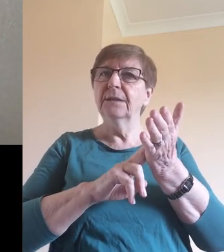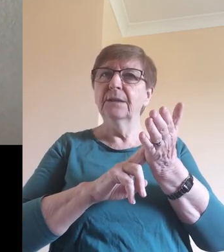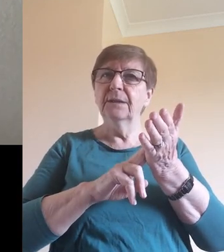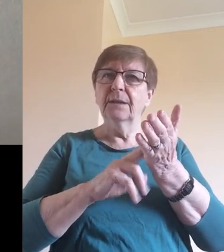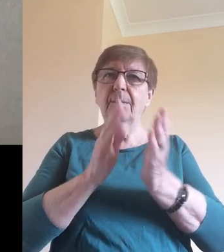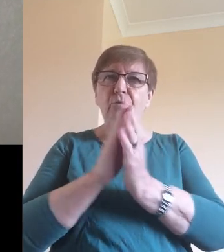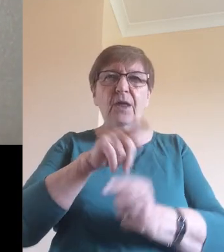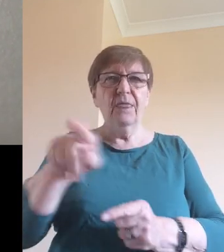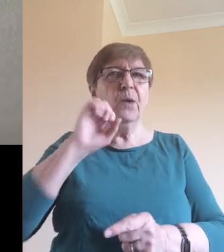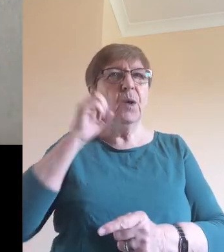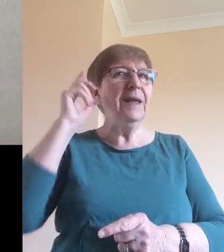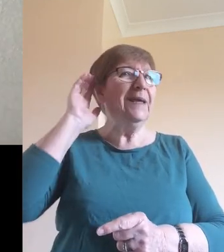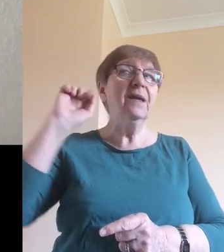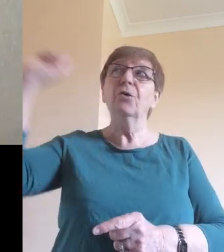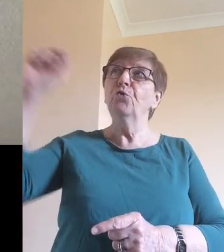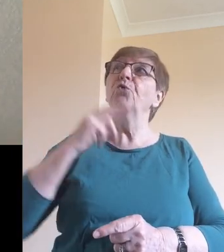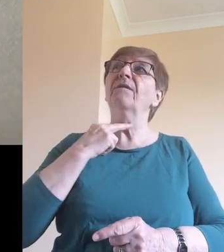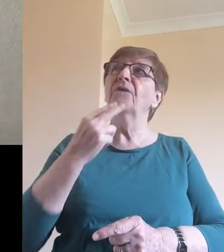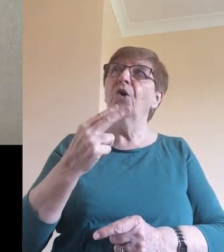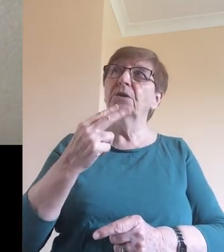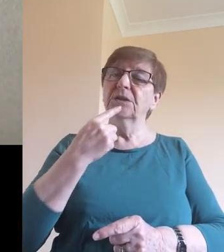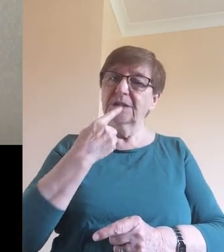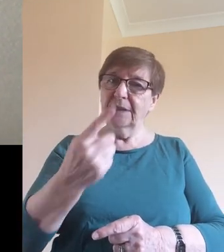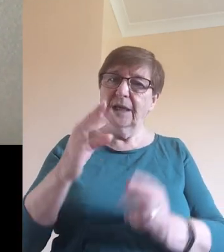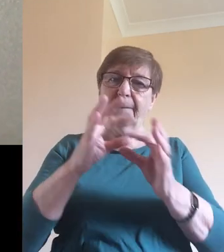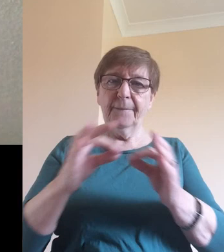Peace be with you.